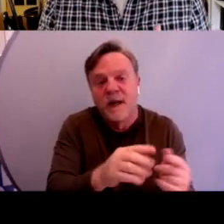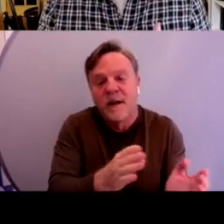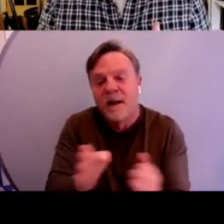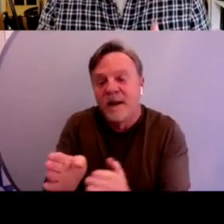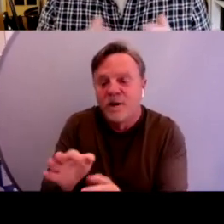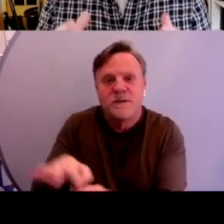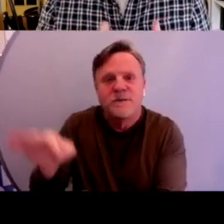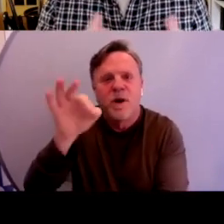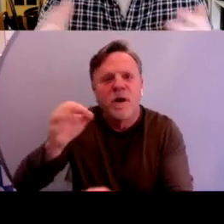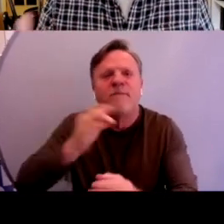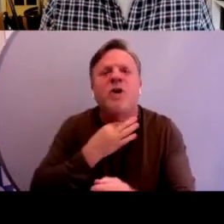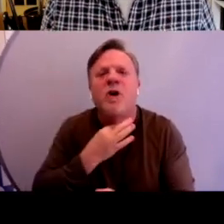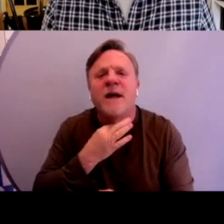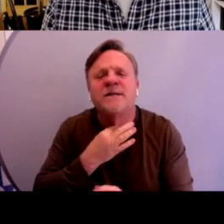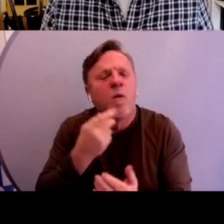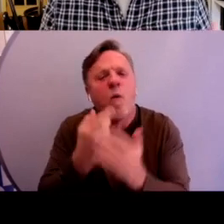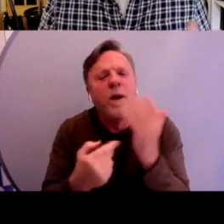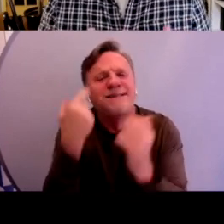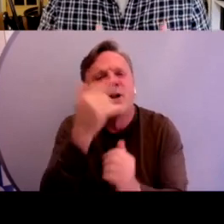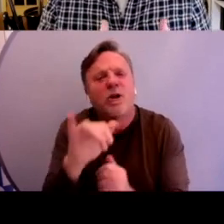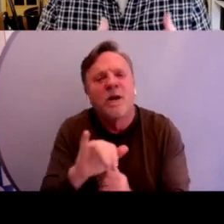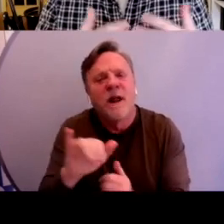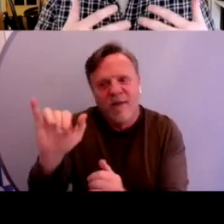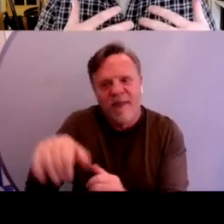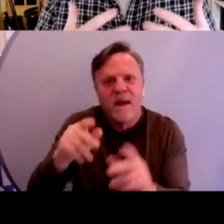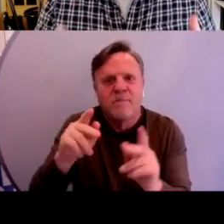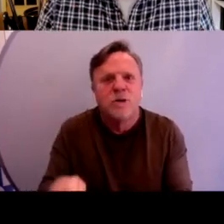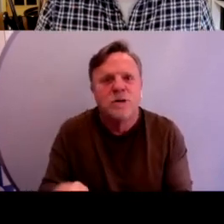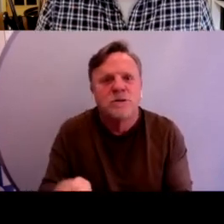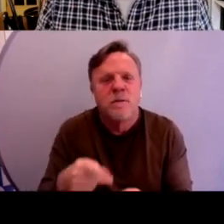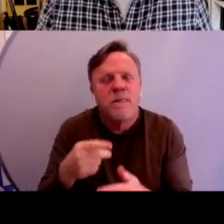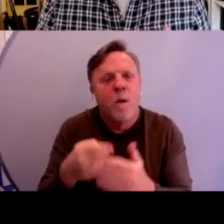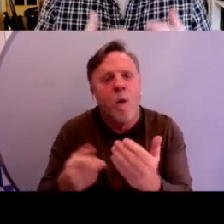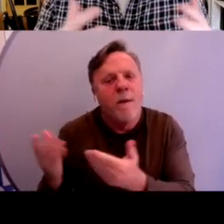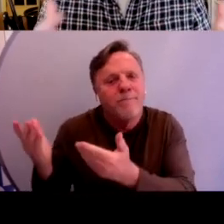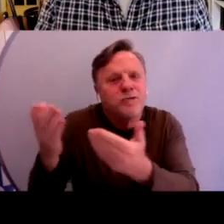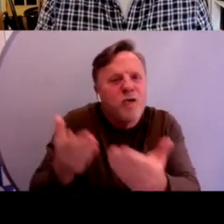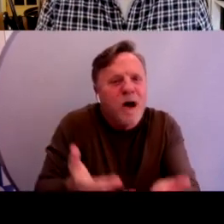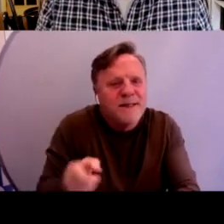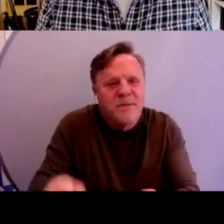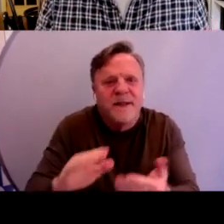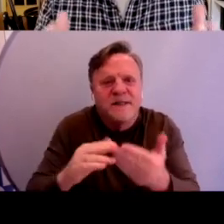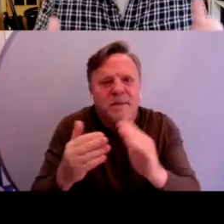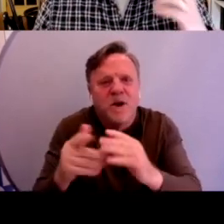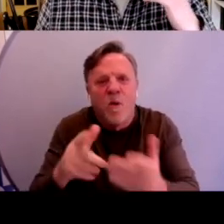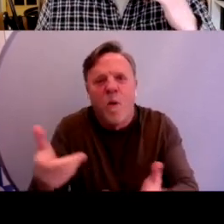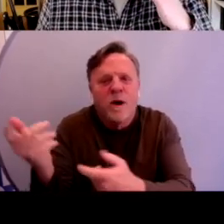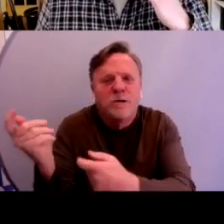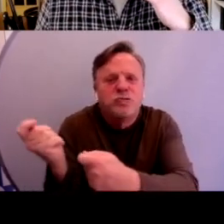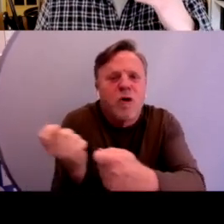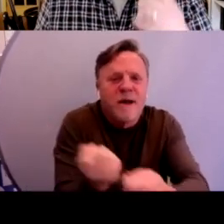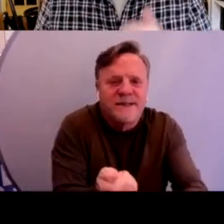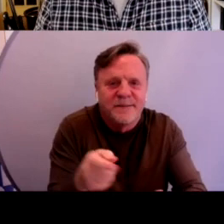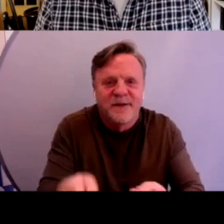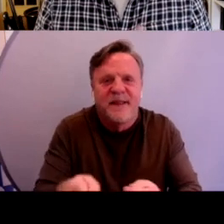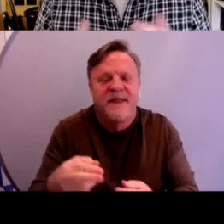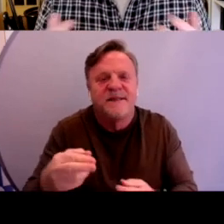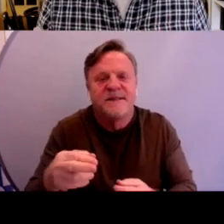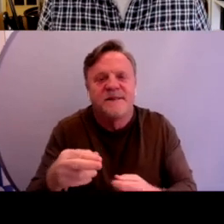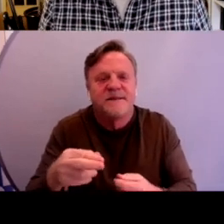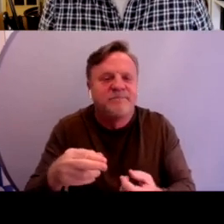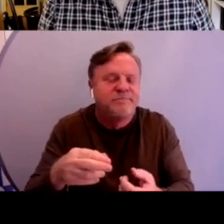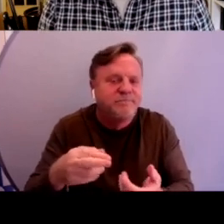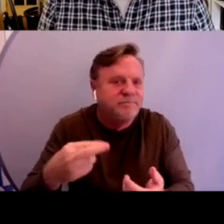ask, what does this look like for the person? What draws them to this community? What draws them to this religion or to this faith or